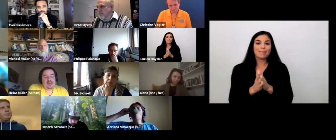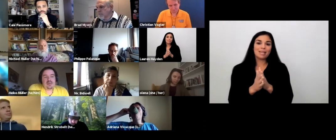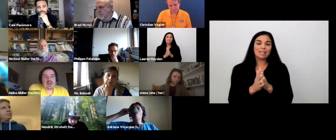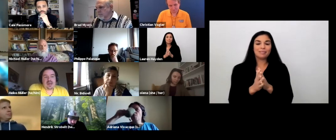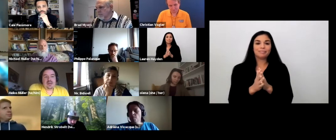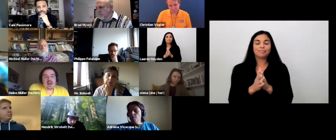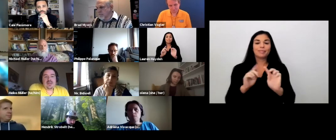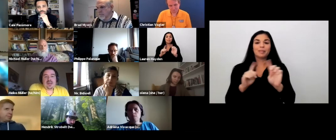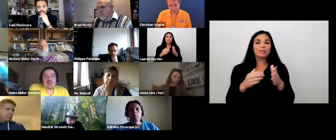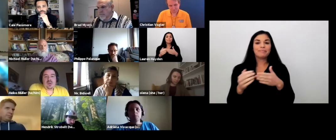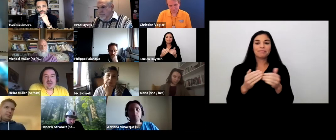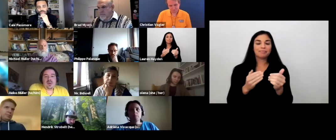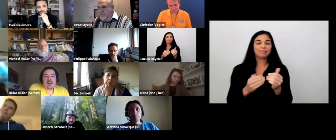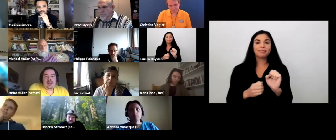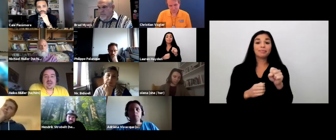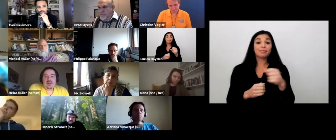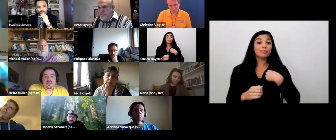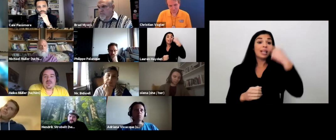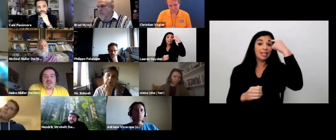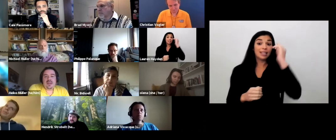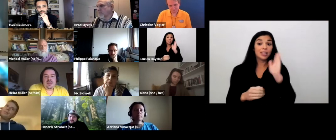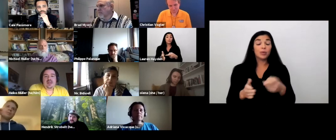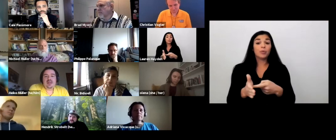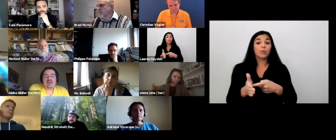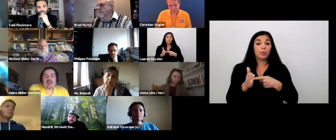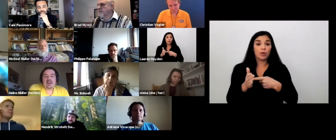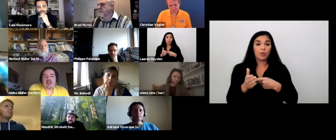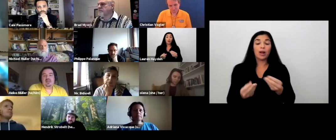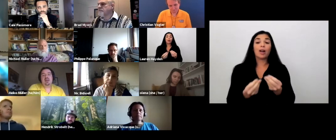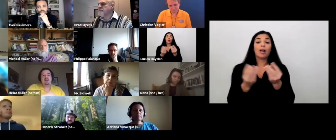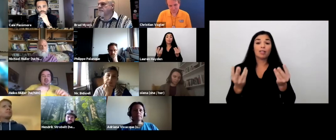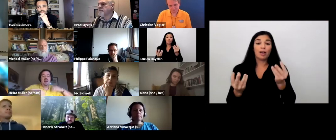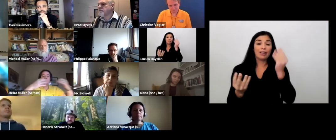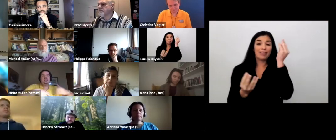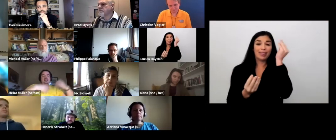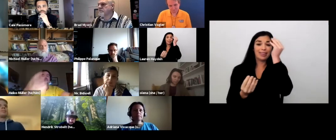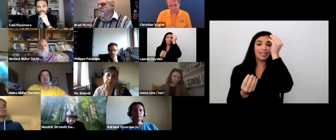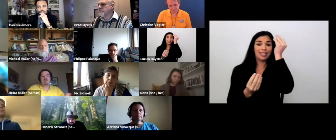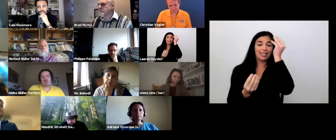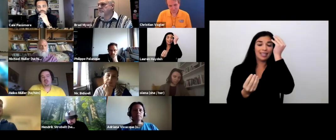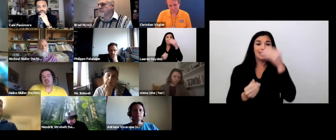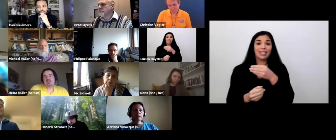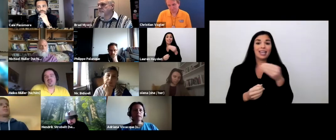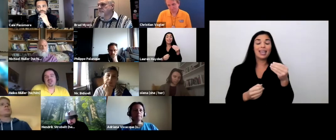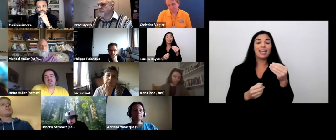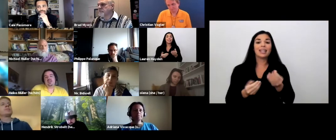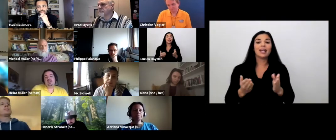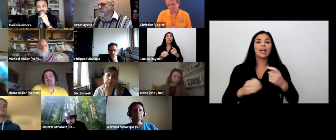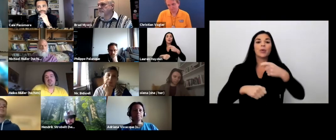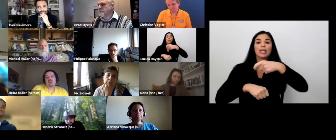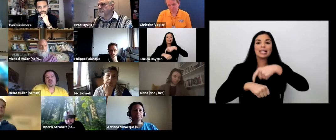But yeah, I think it will require a lot of thinking and time and allowing time for